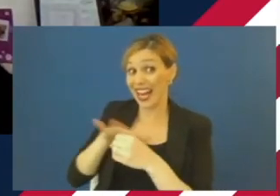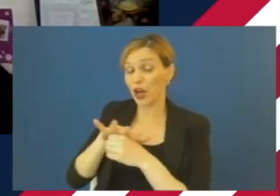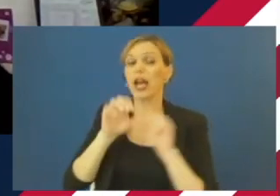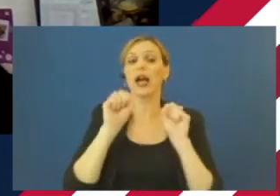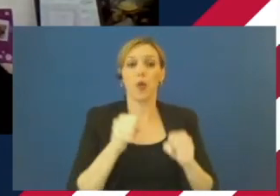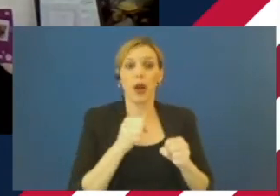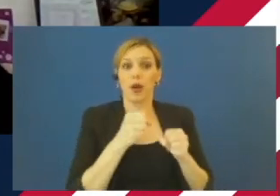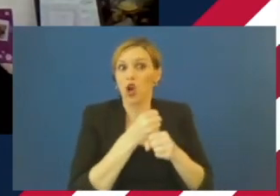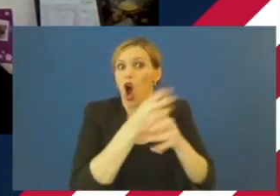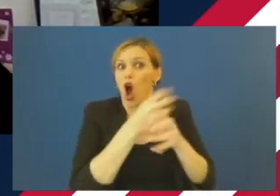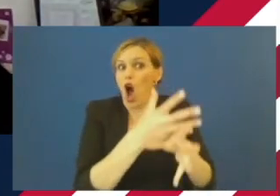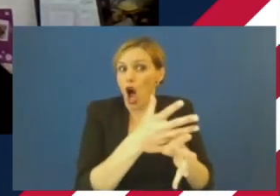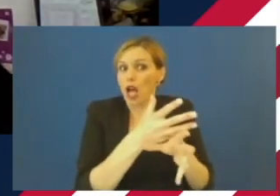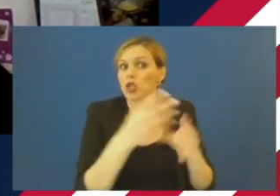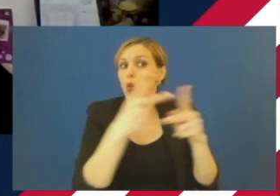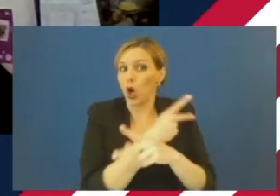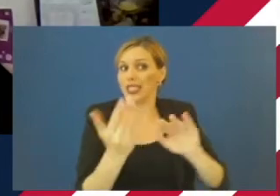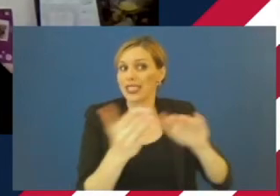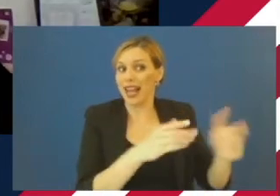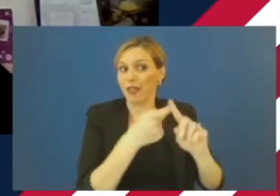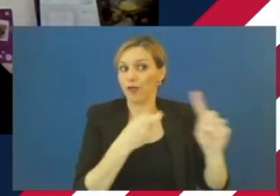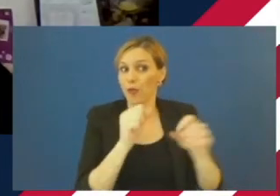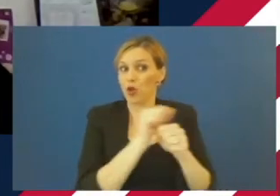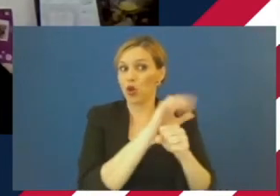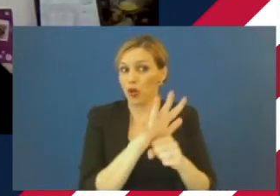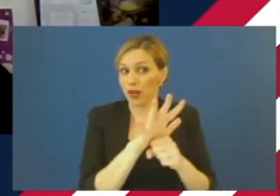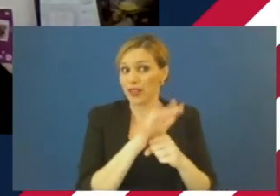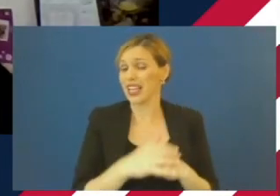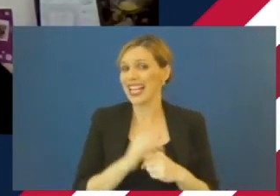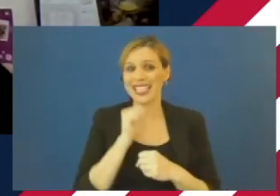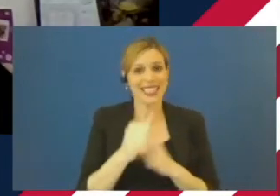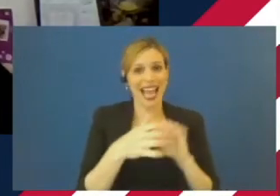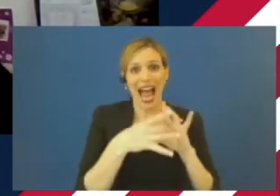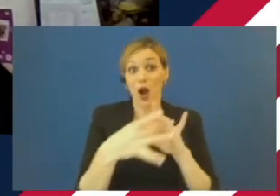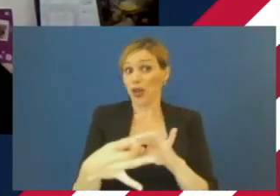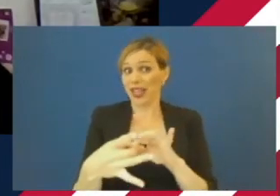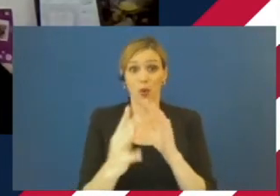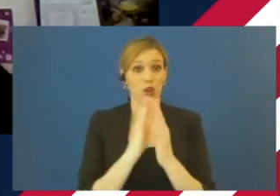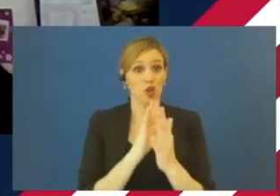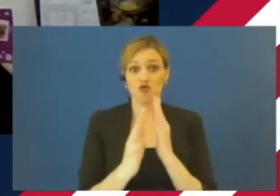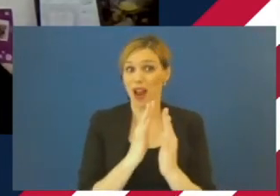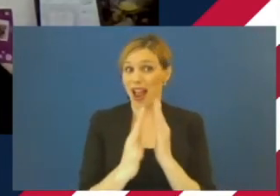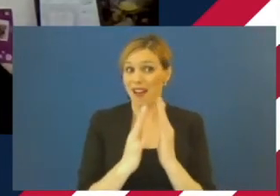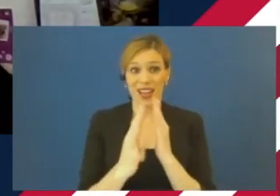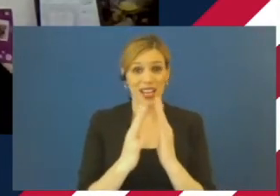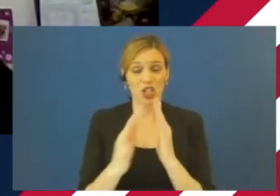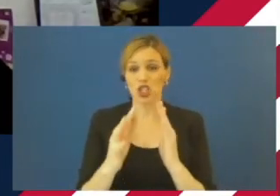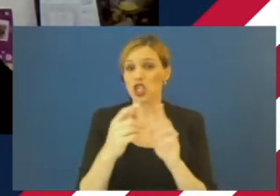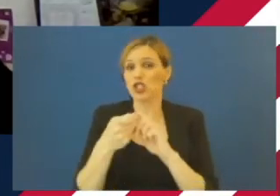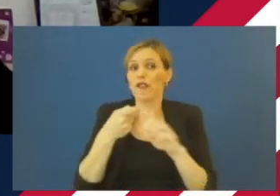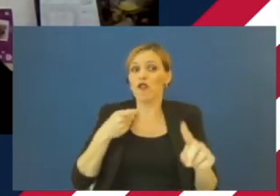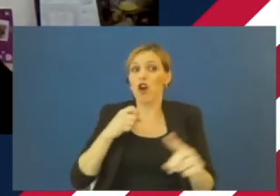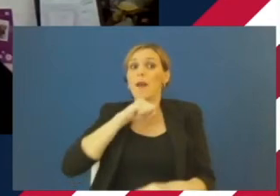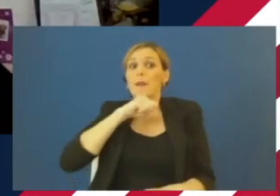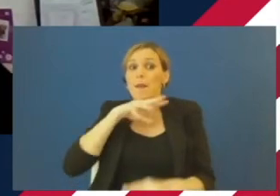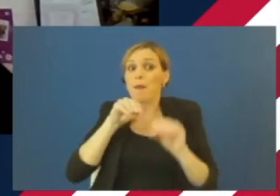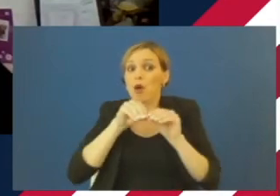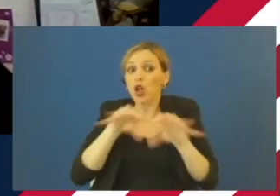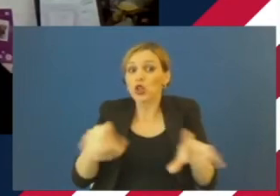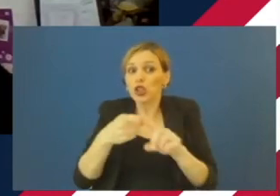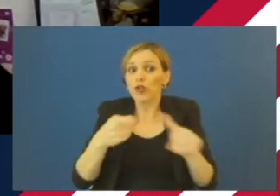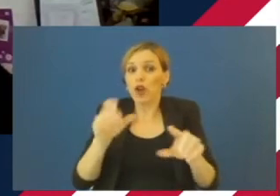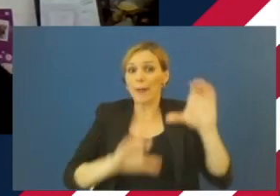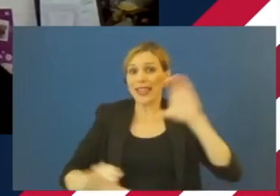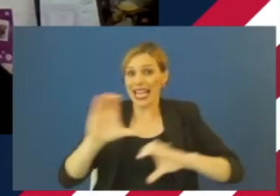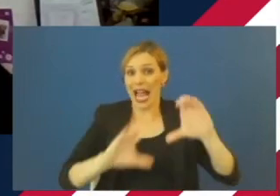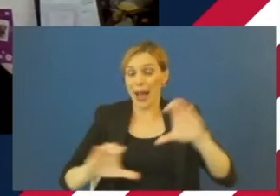even while staying at home. And it wasn't due to traffic, but due to age-old pollution from the petrochemical industry. And instead of tightening